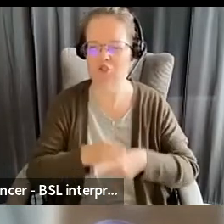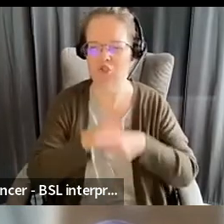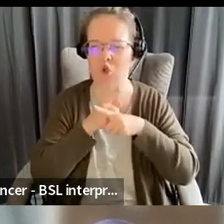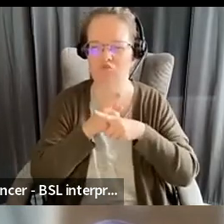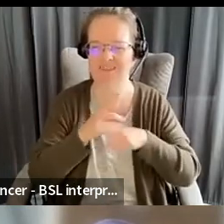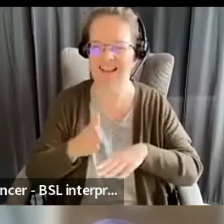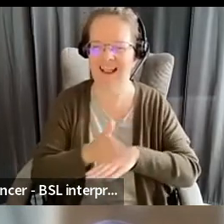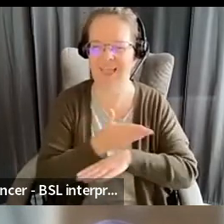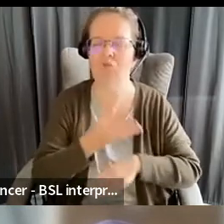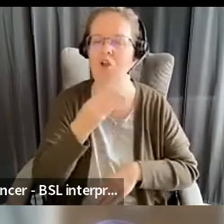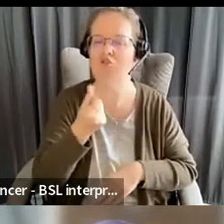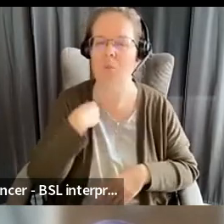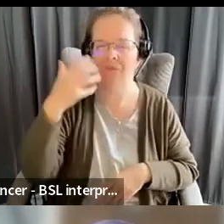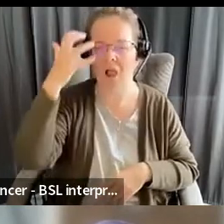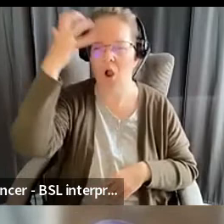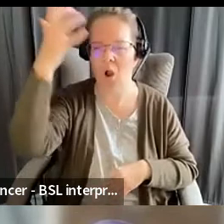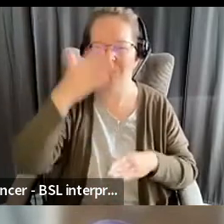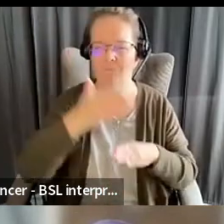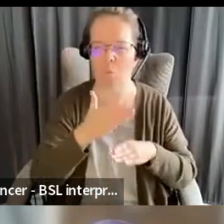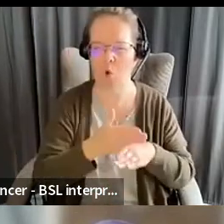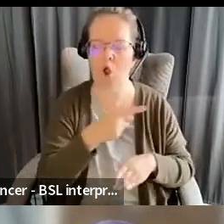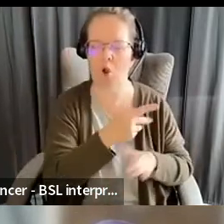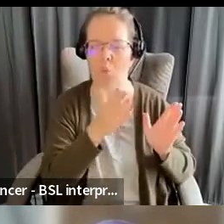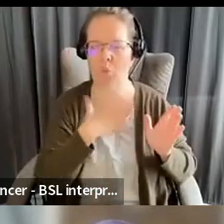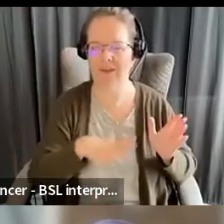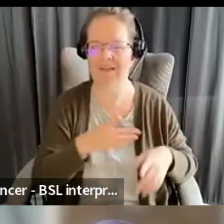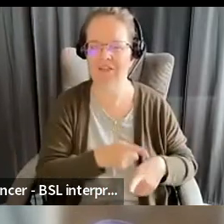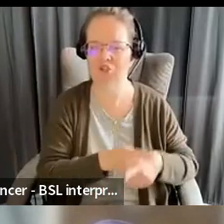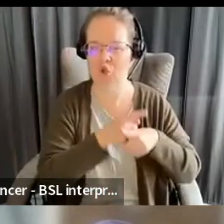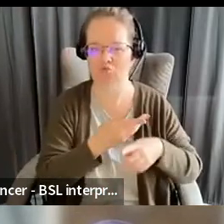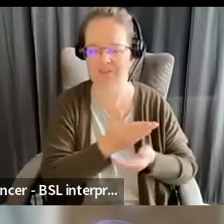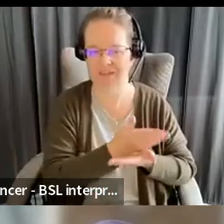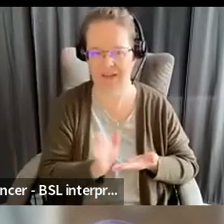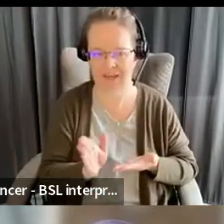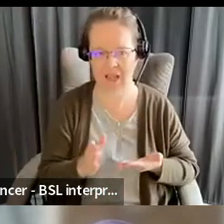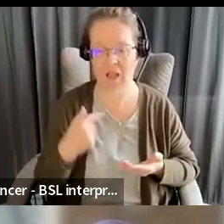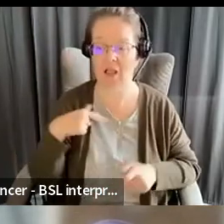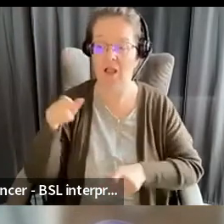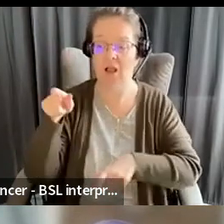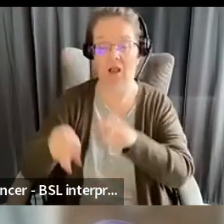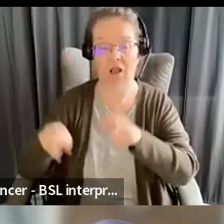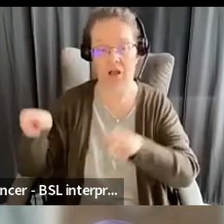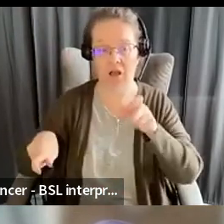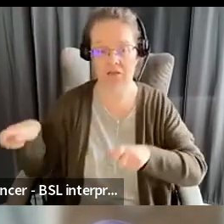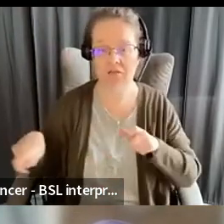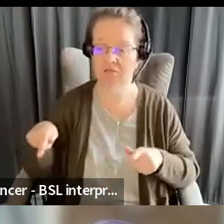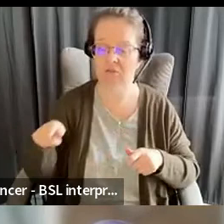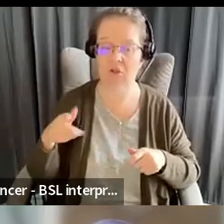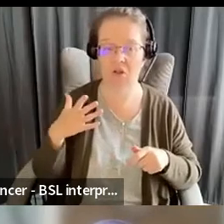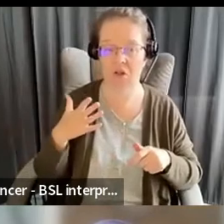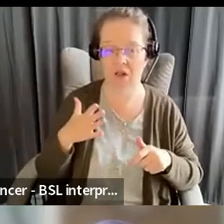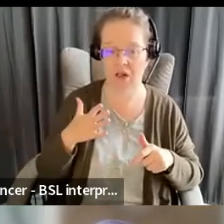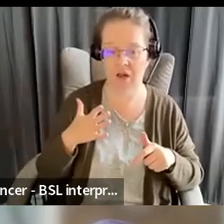that we do. We do look at probably the majority of our candidates needing to be